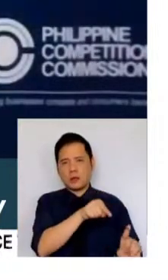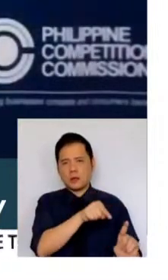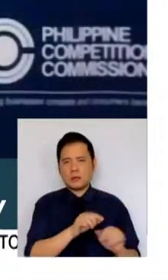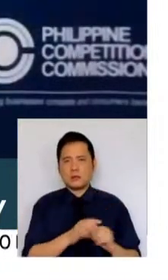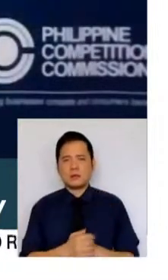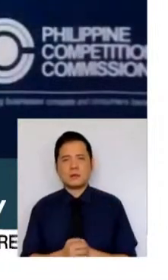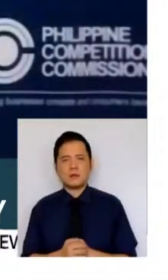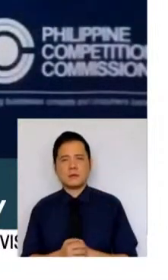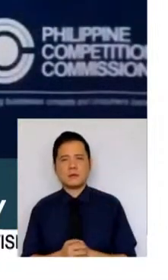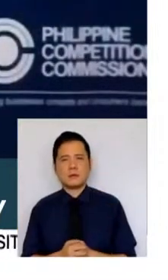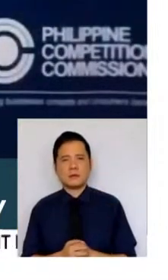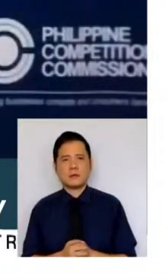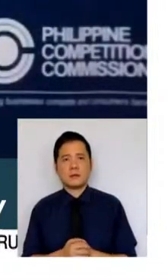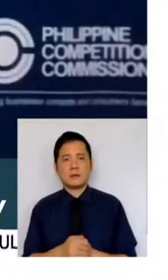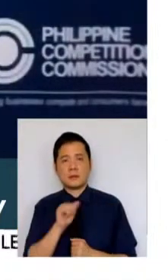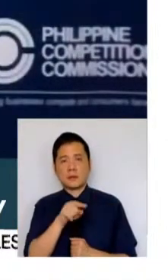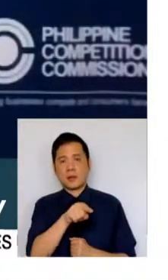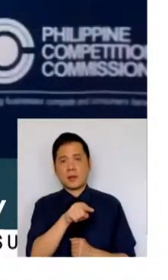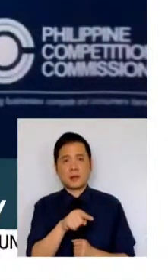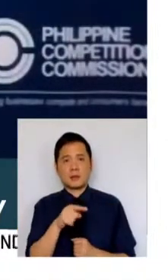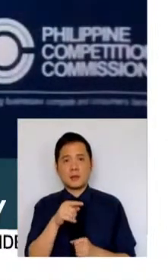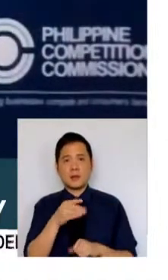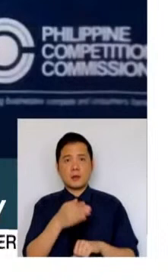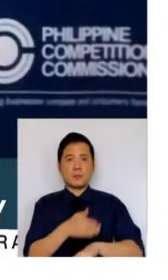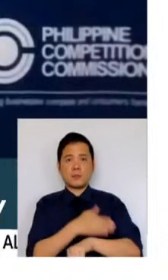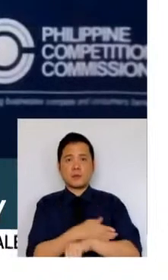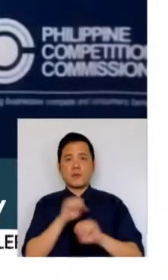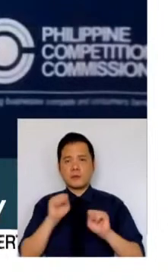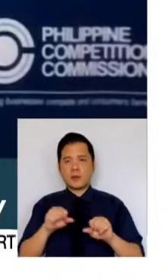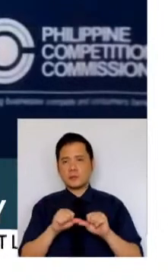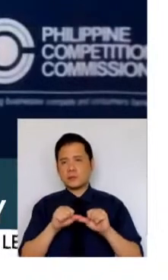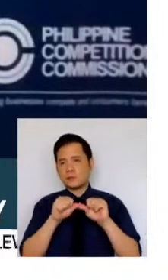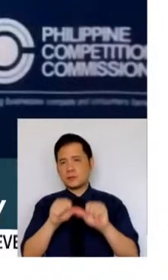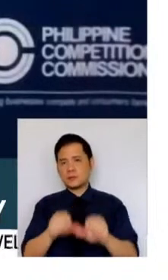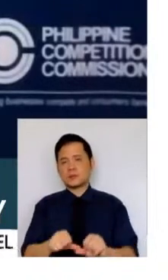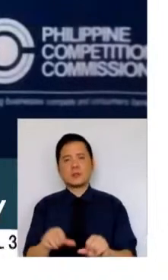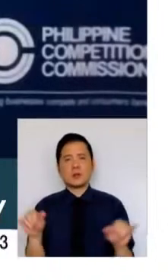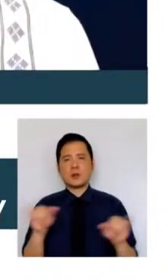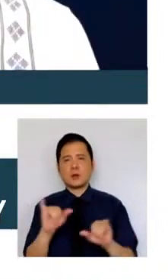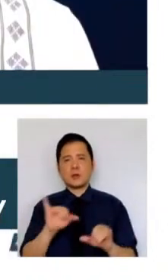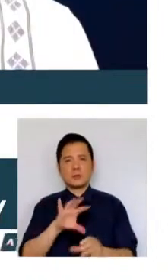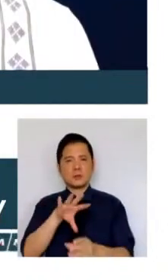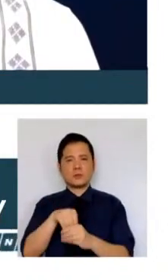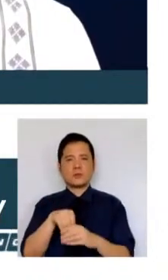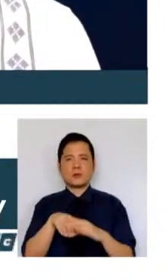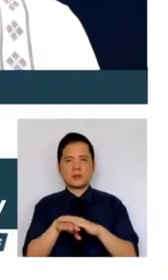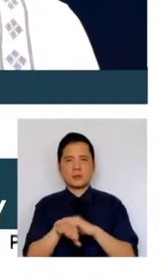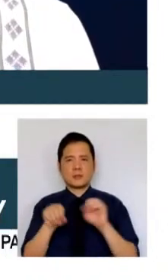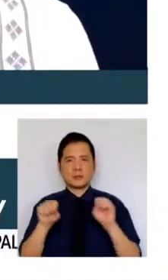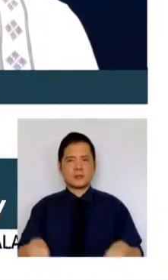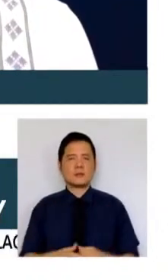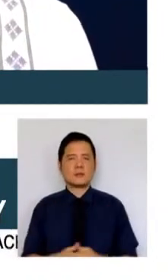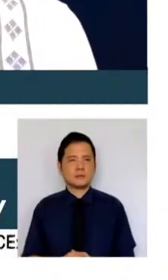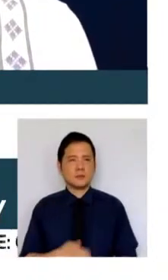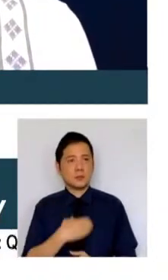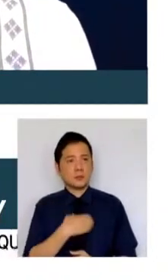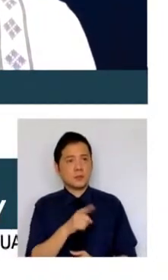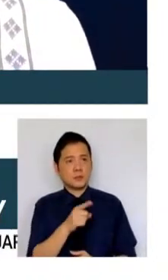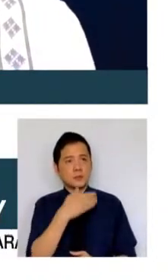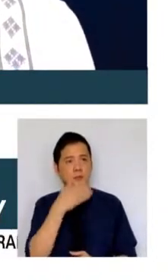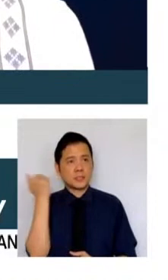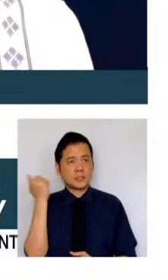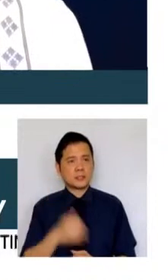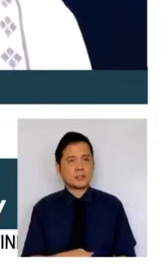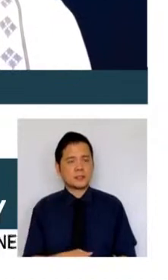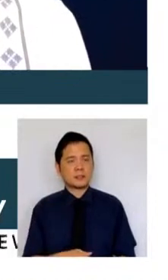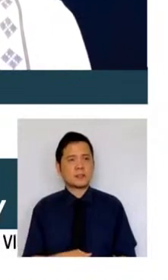be inclusive and sustainable. Well, we wish you all the best. Arsenio Balisakan there, Chairman of the